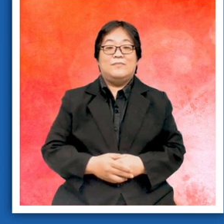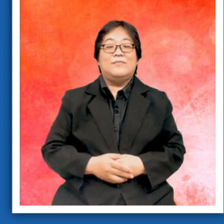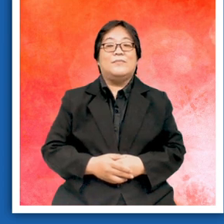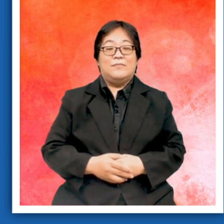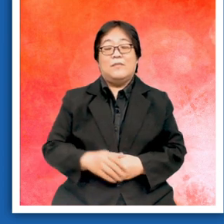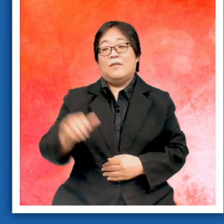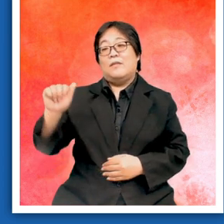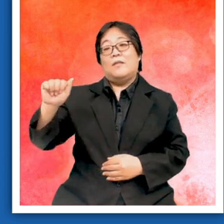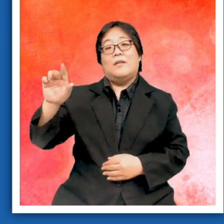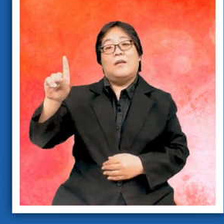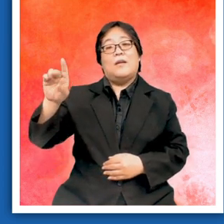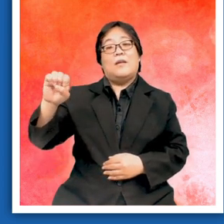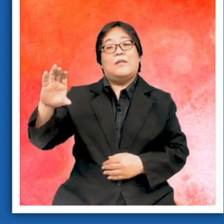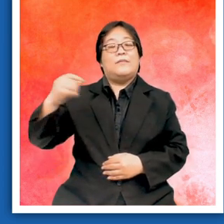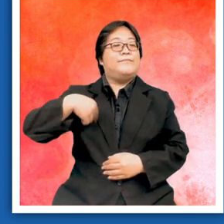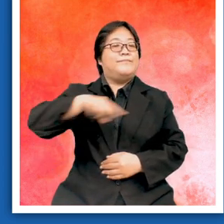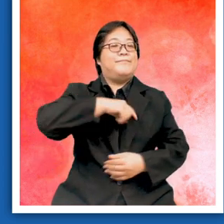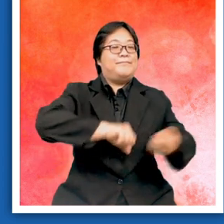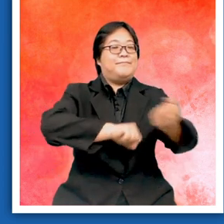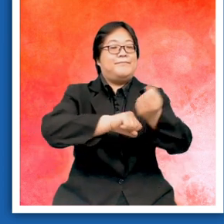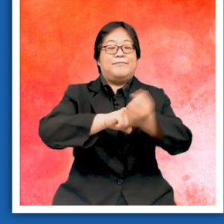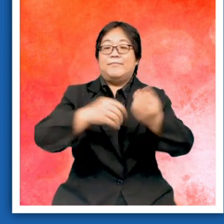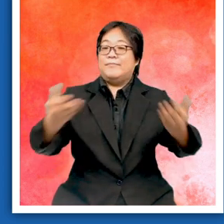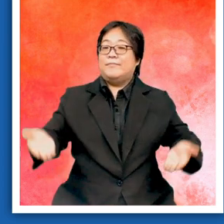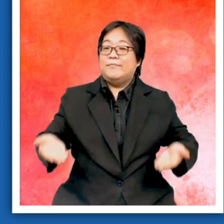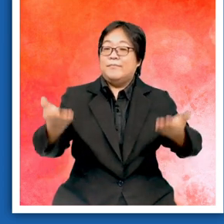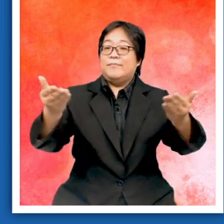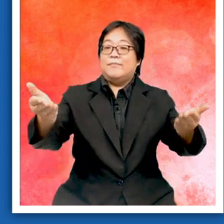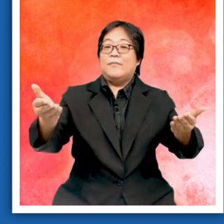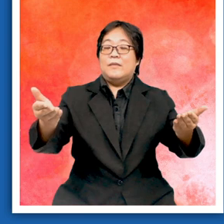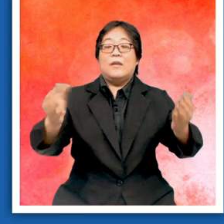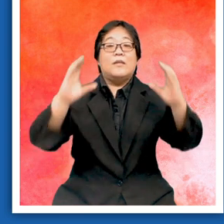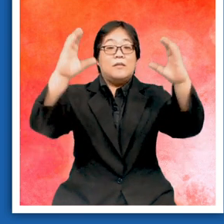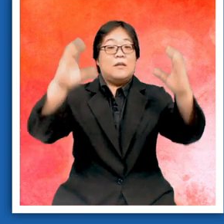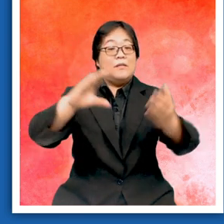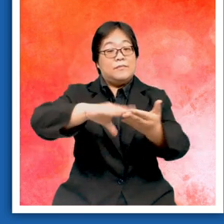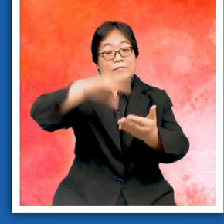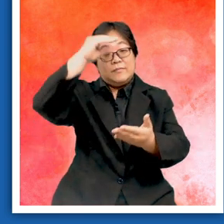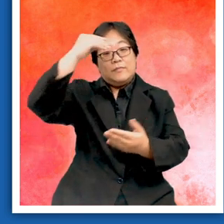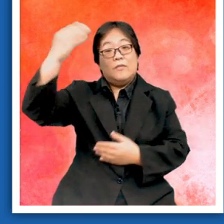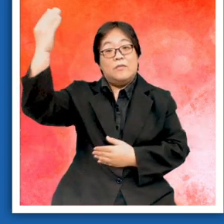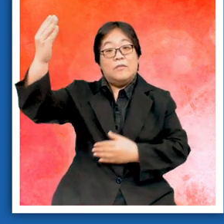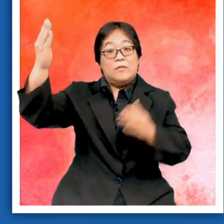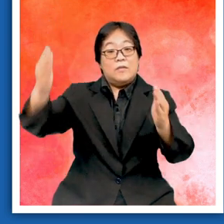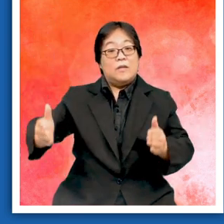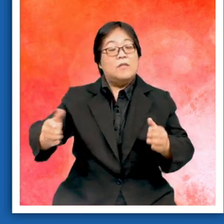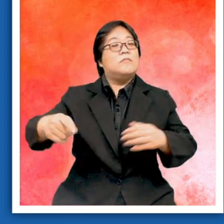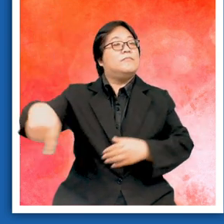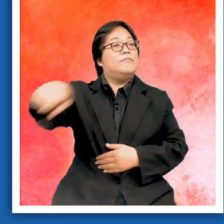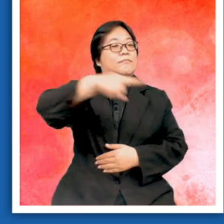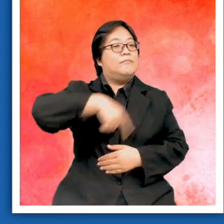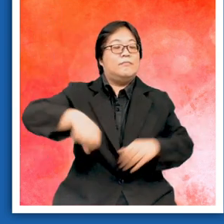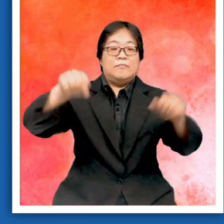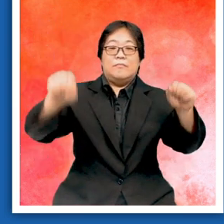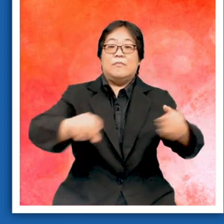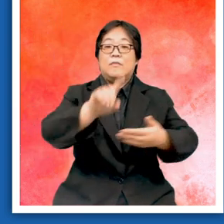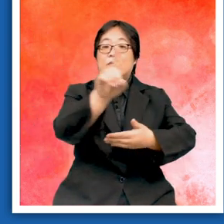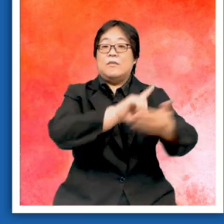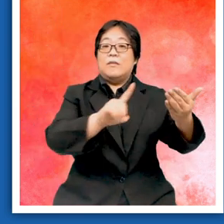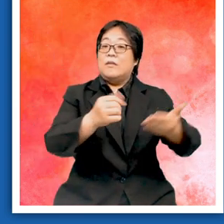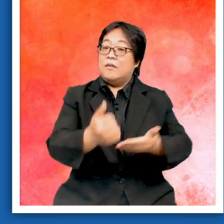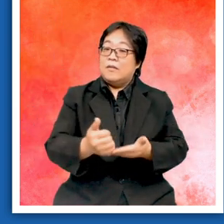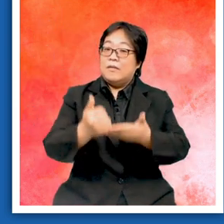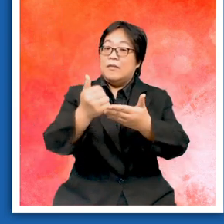At ADeC, we support and provide pedagogical training for lecturers to enable them to design and